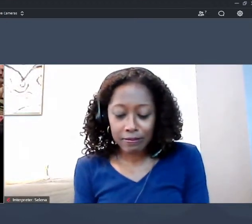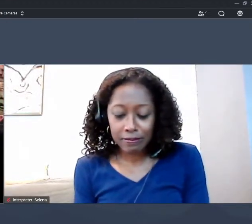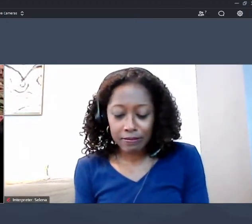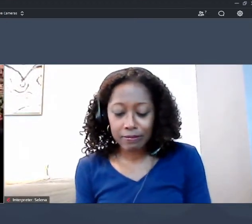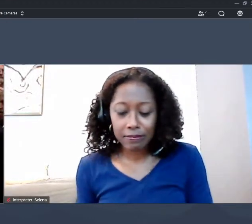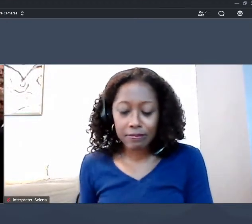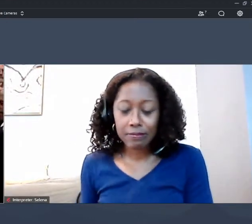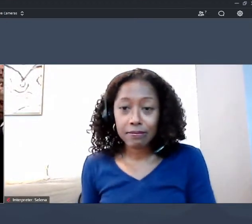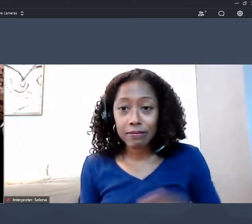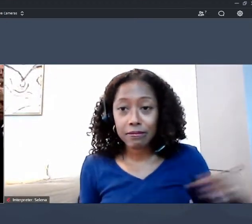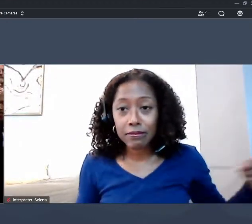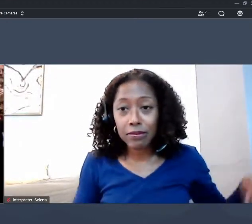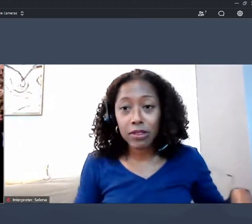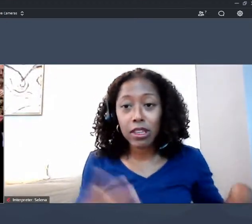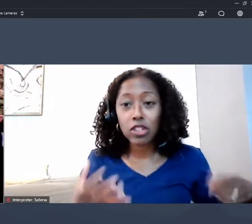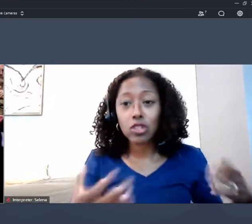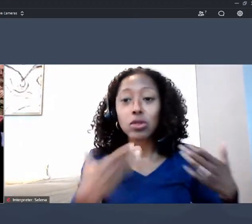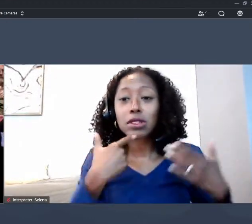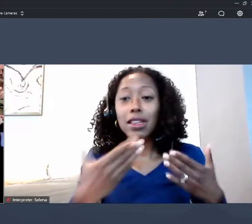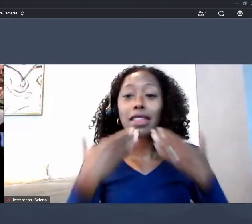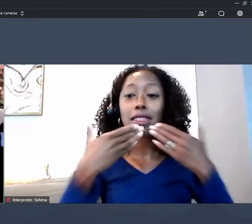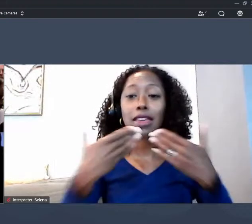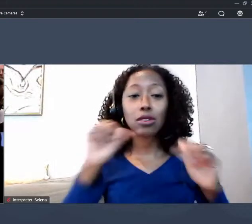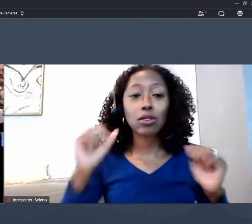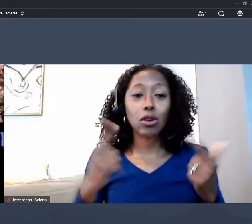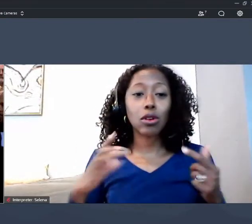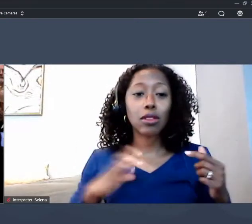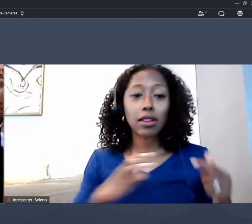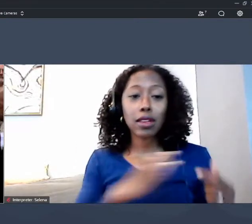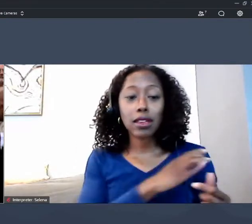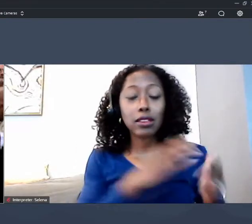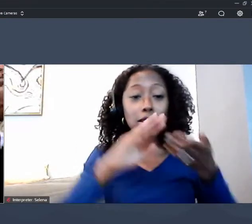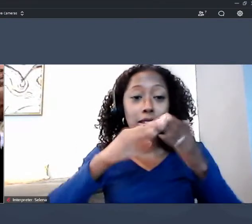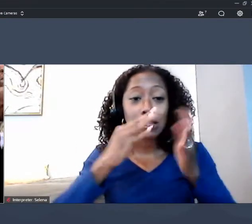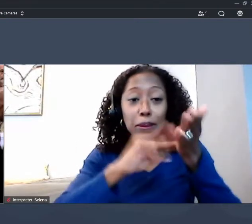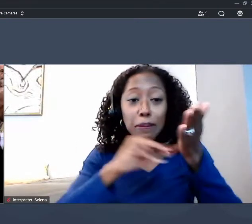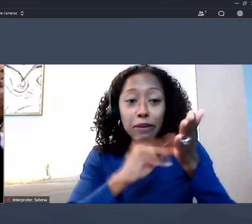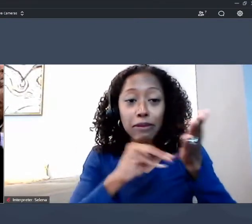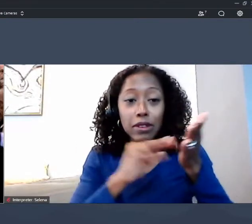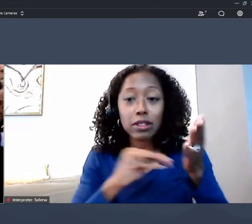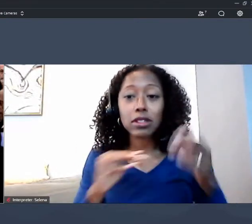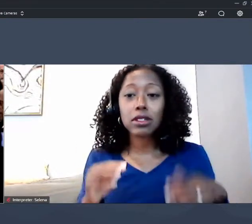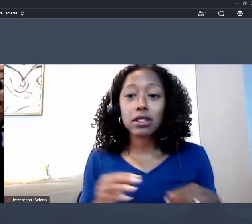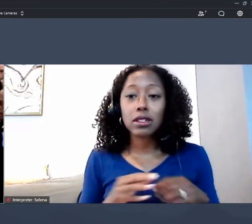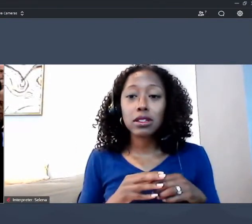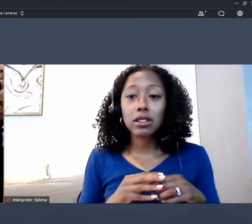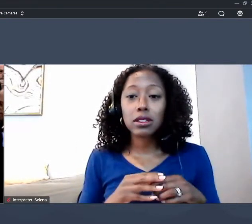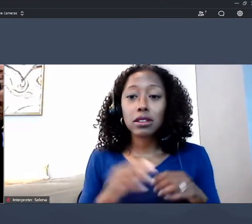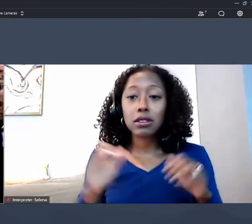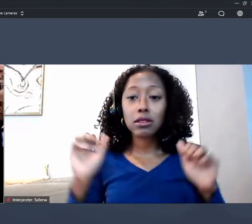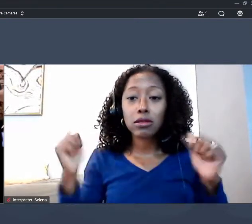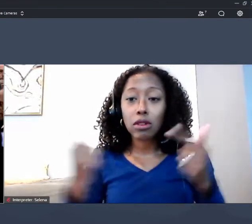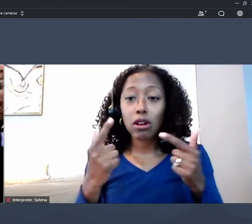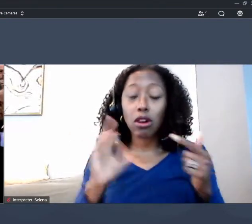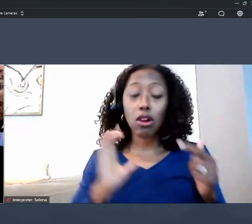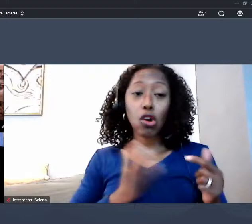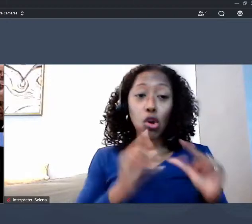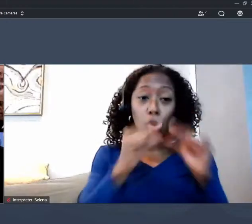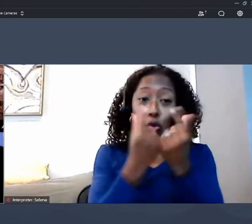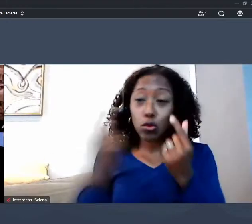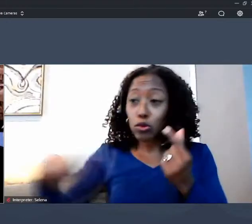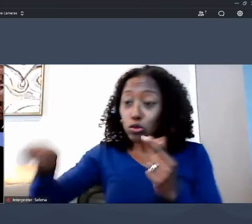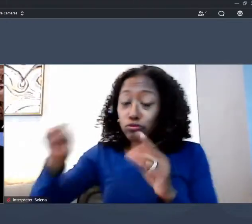I just want to say thank you very much to the council, to the city of Memphis, to all that have supported Temprees all these